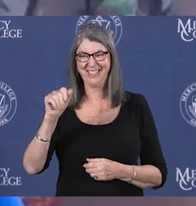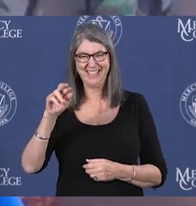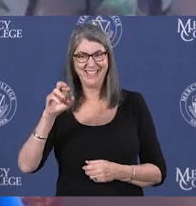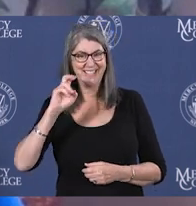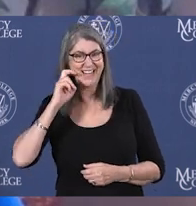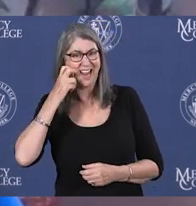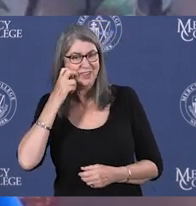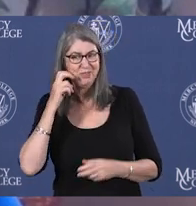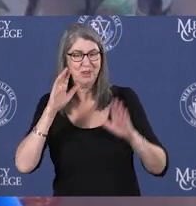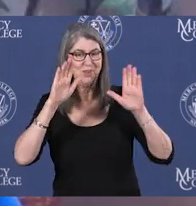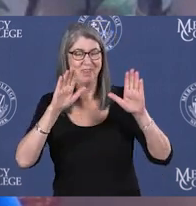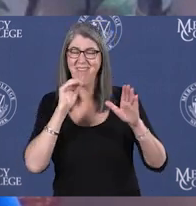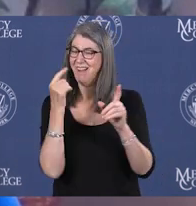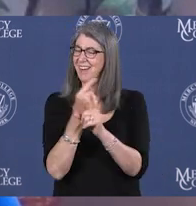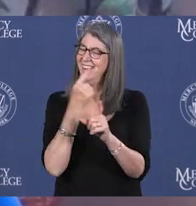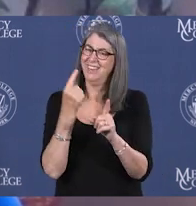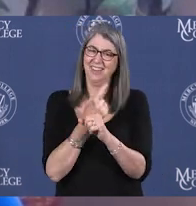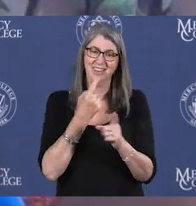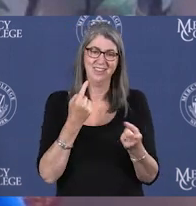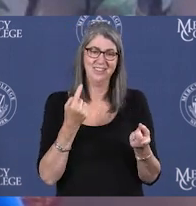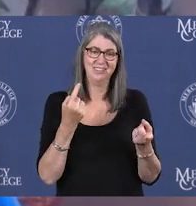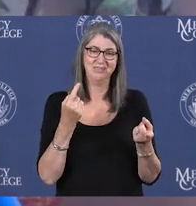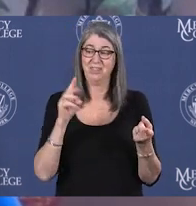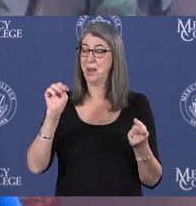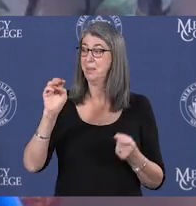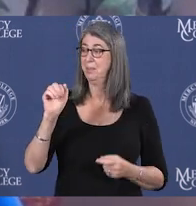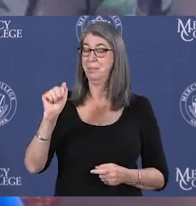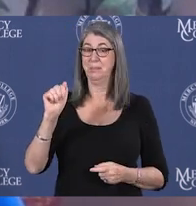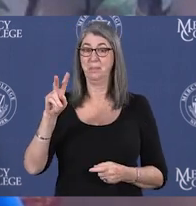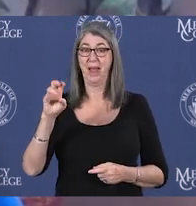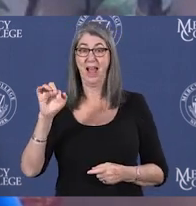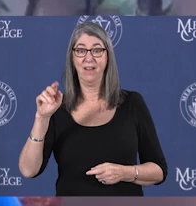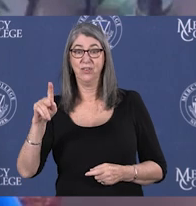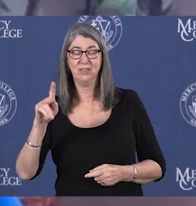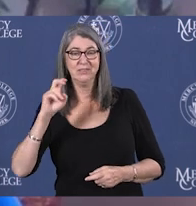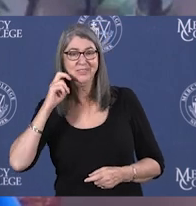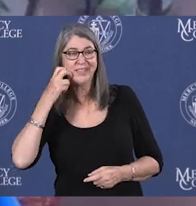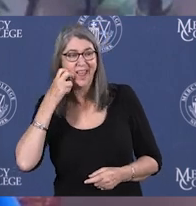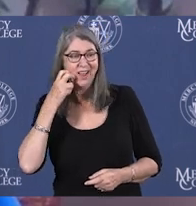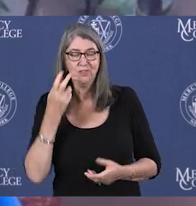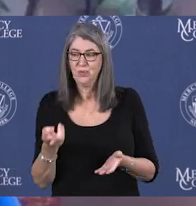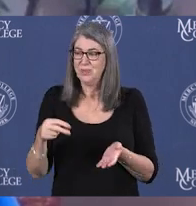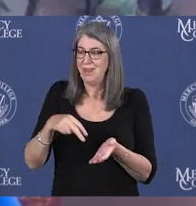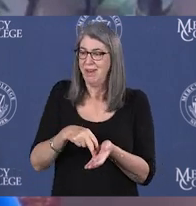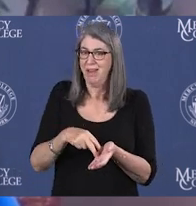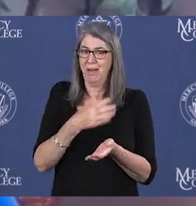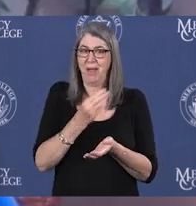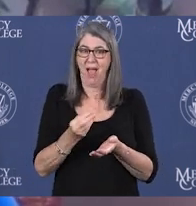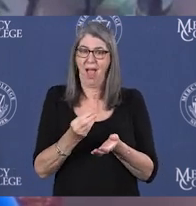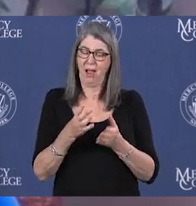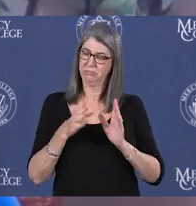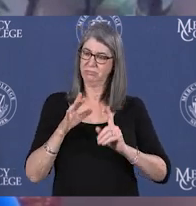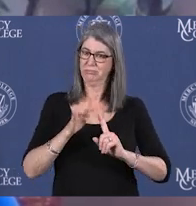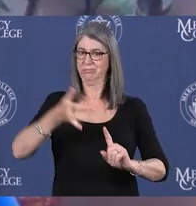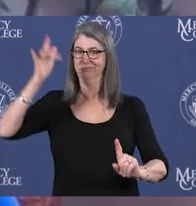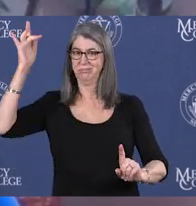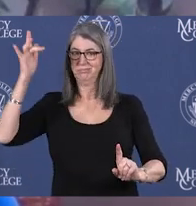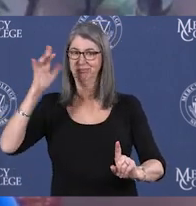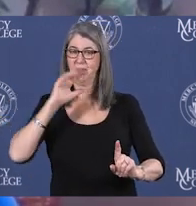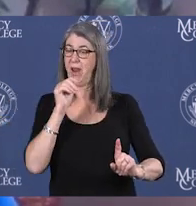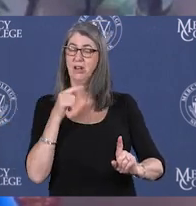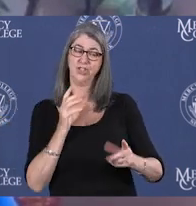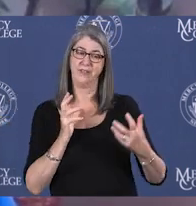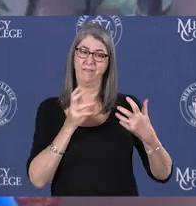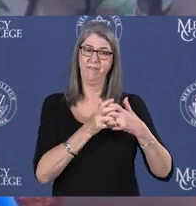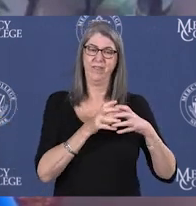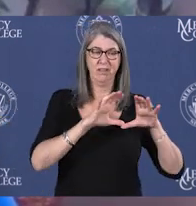extraordinary, not ordinary. A maverick dares to stand up and stand out, not merely